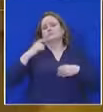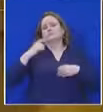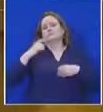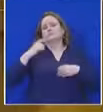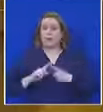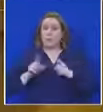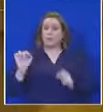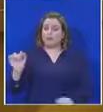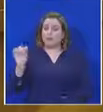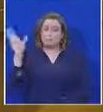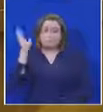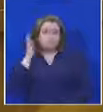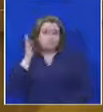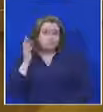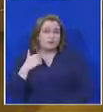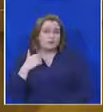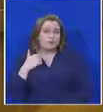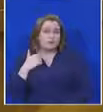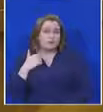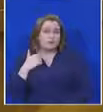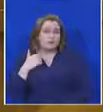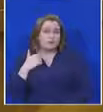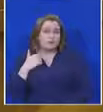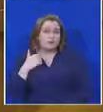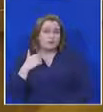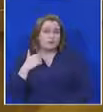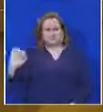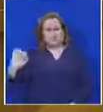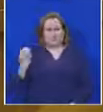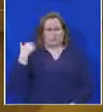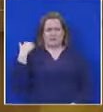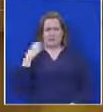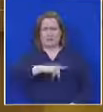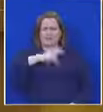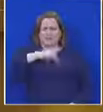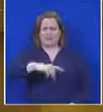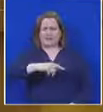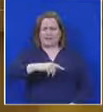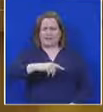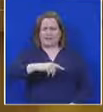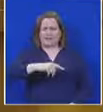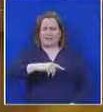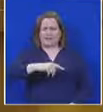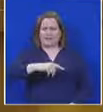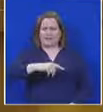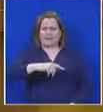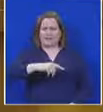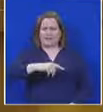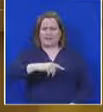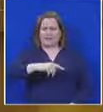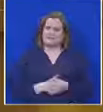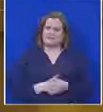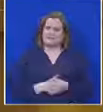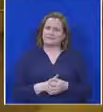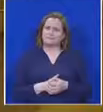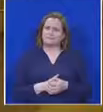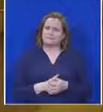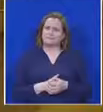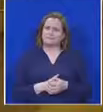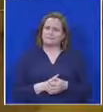what she has got to learn as a public protector of South Africa. If Busisiwe Mkhwebane does better as a